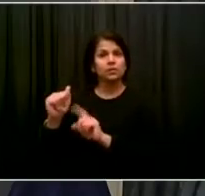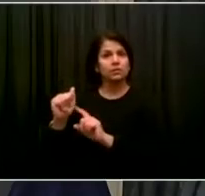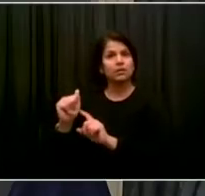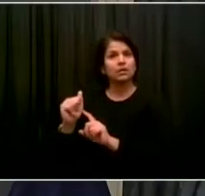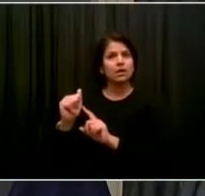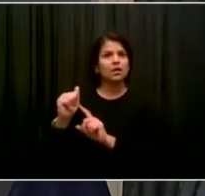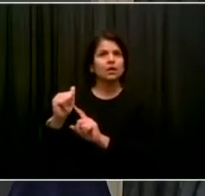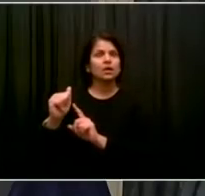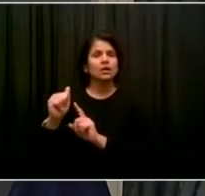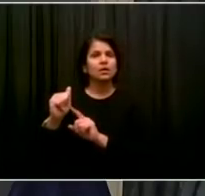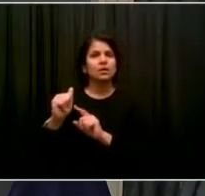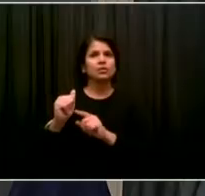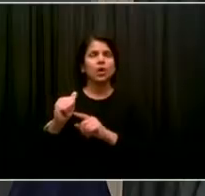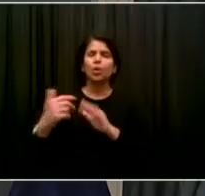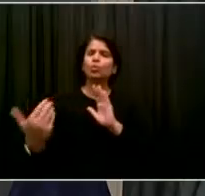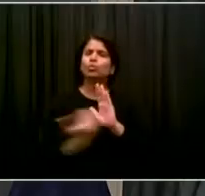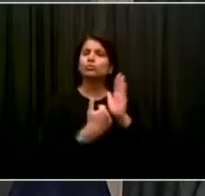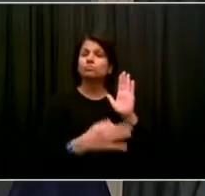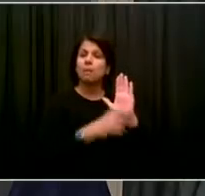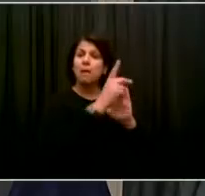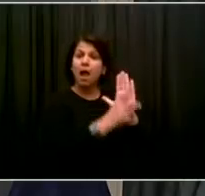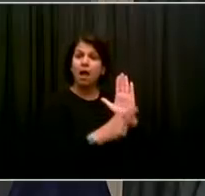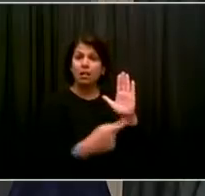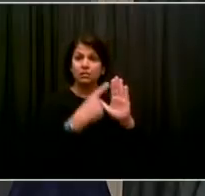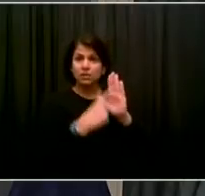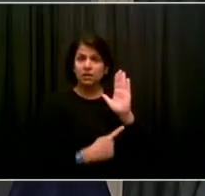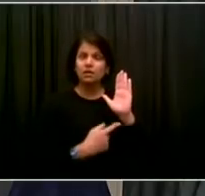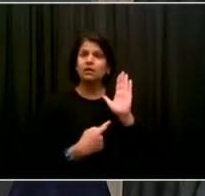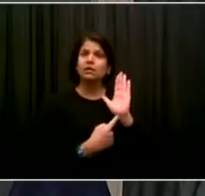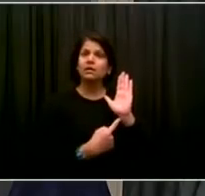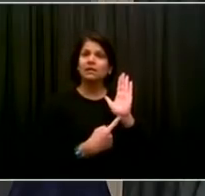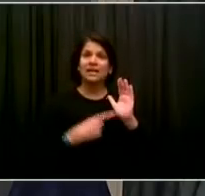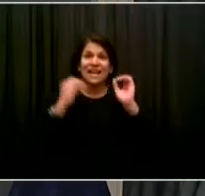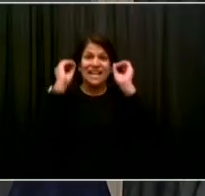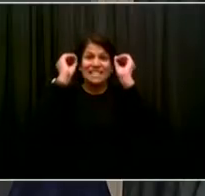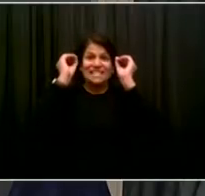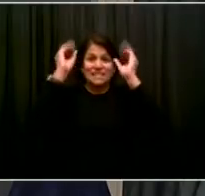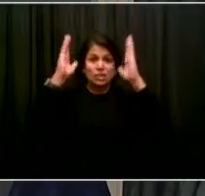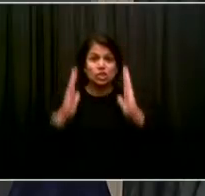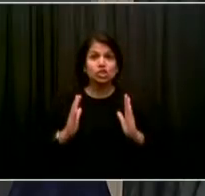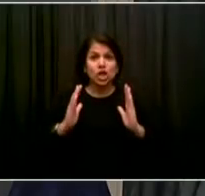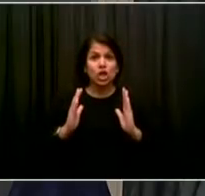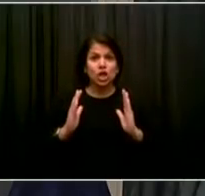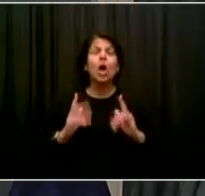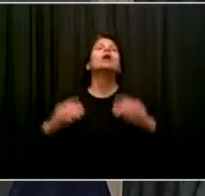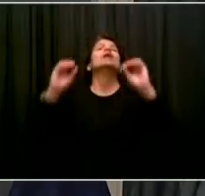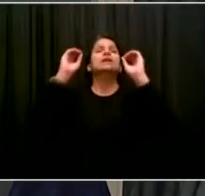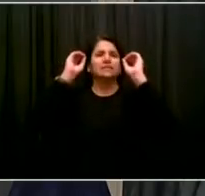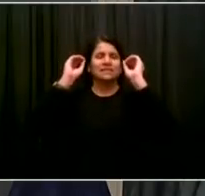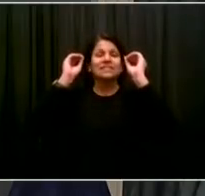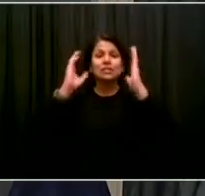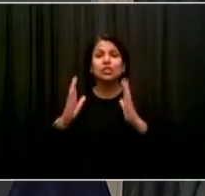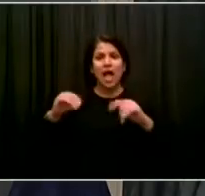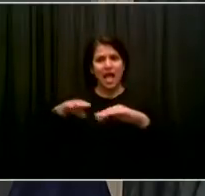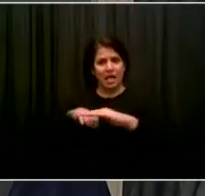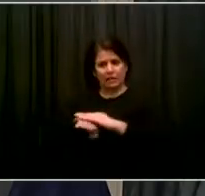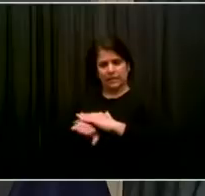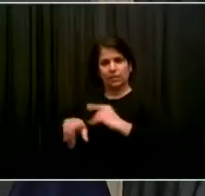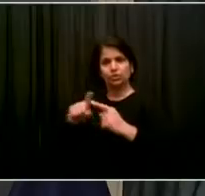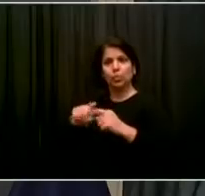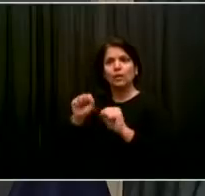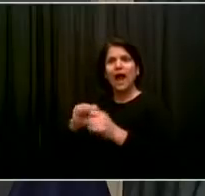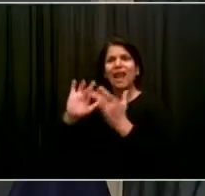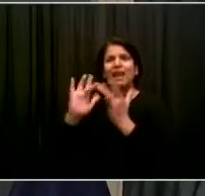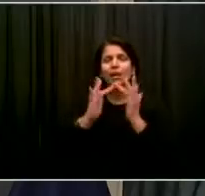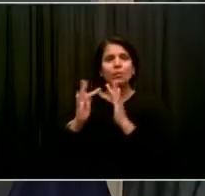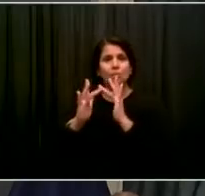a meeting with teachers and being able to access some material online. And I wanted to know if you could talk about just the